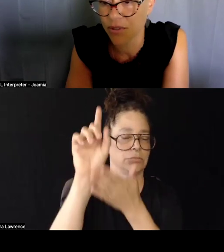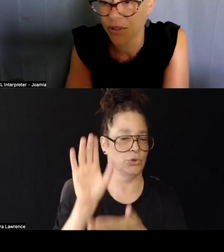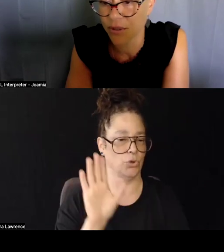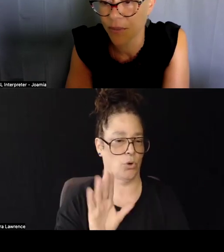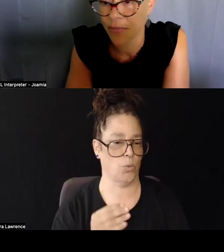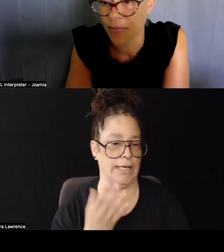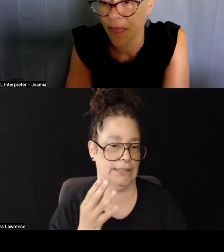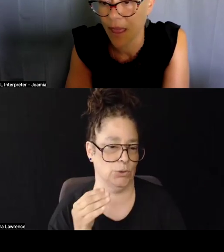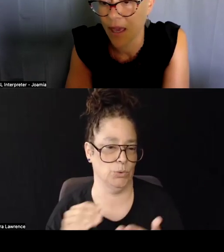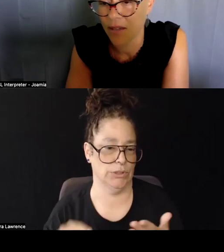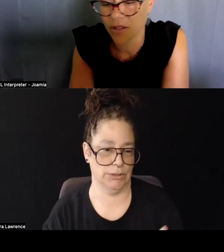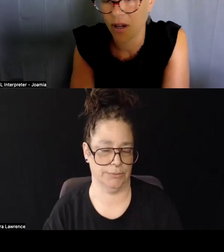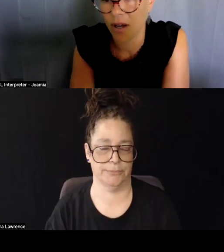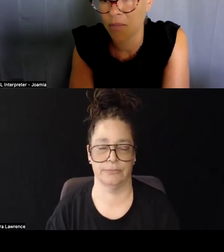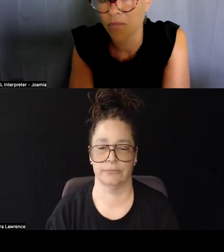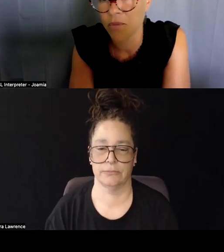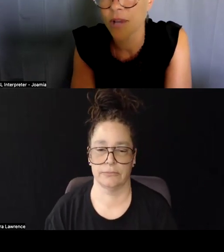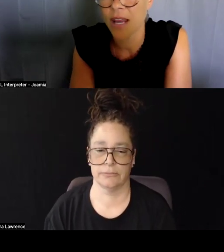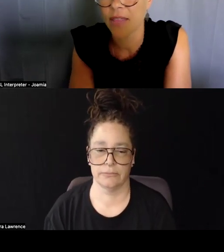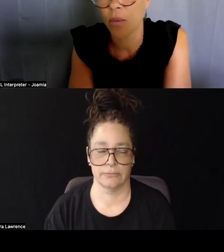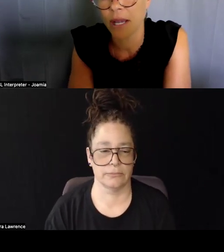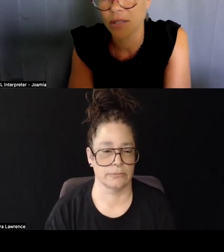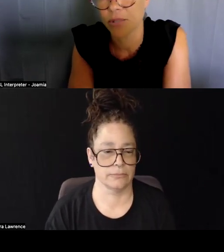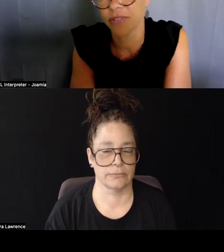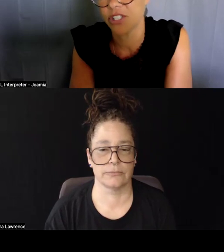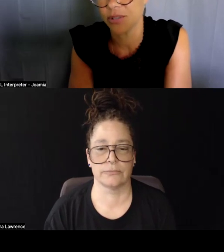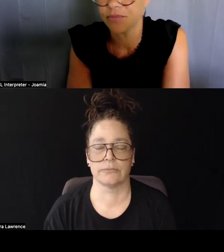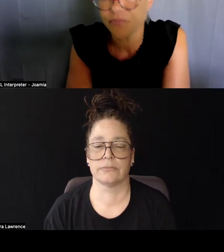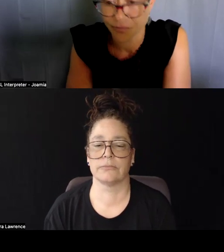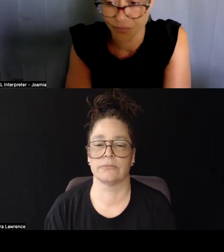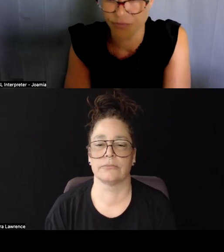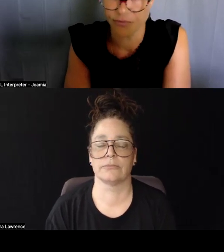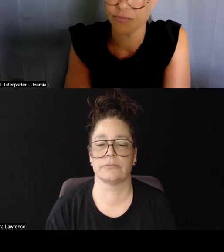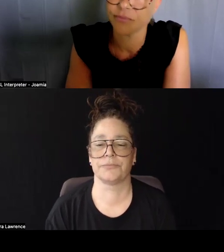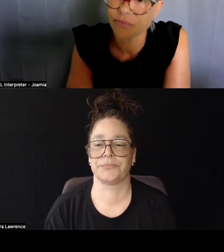students and creating that white privilege.